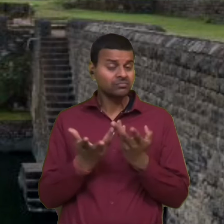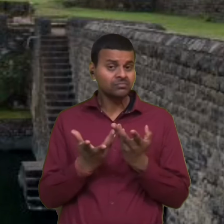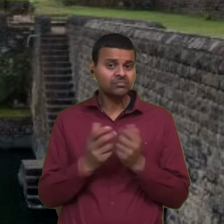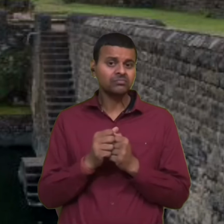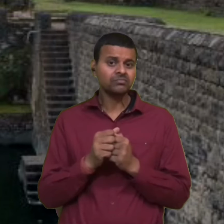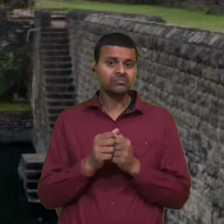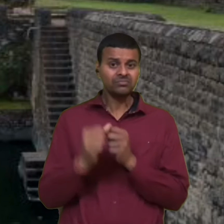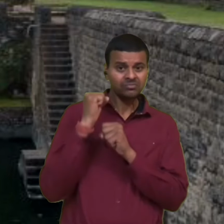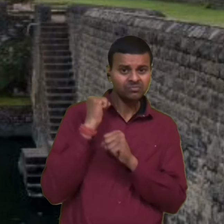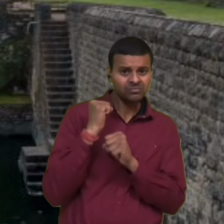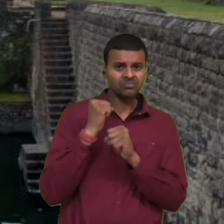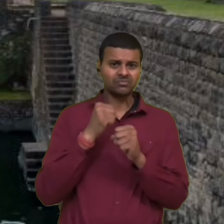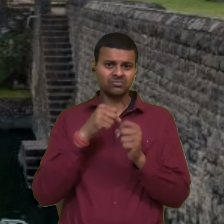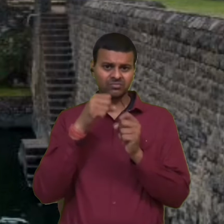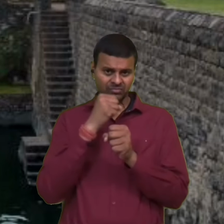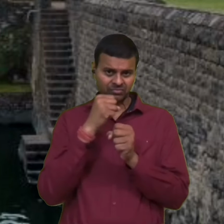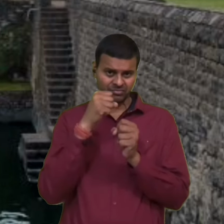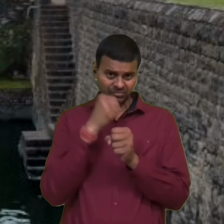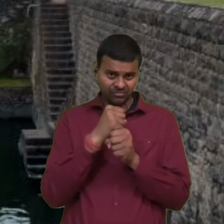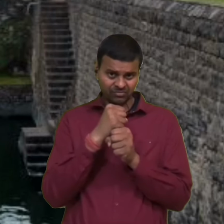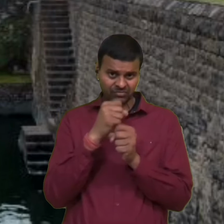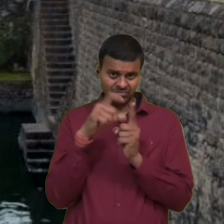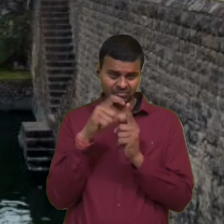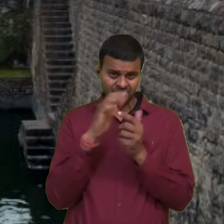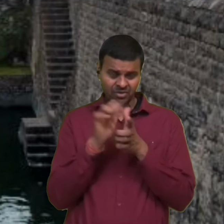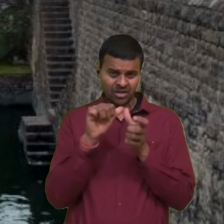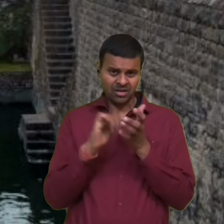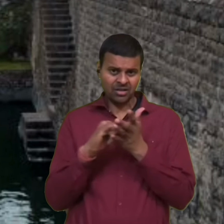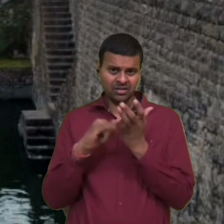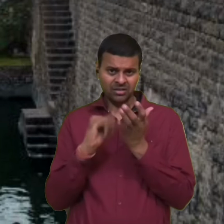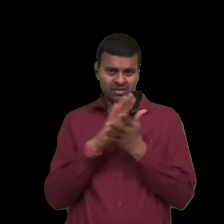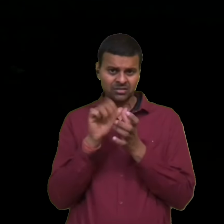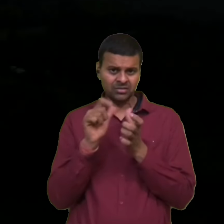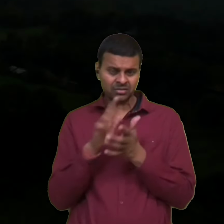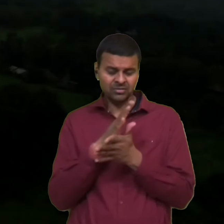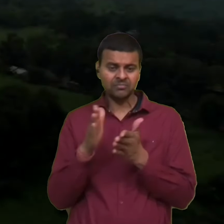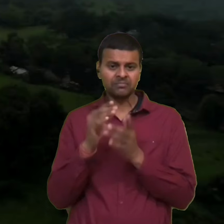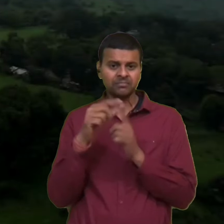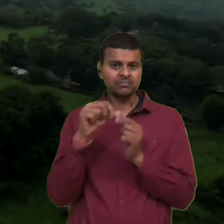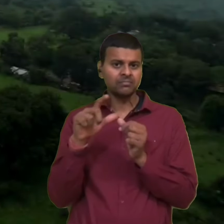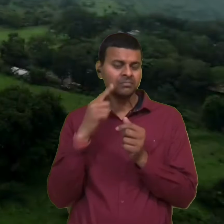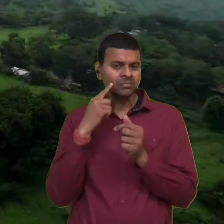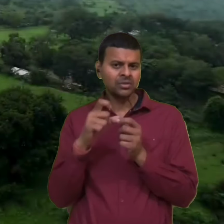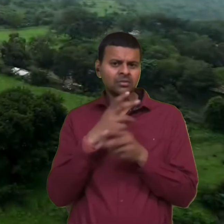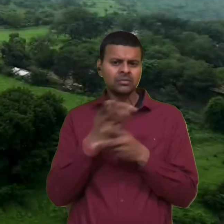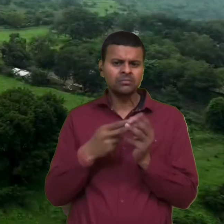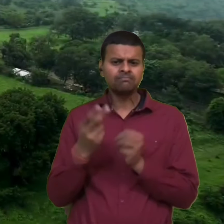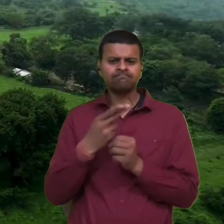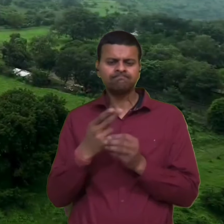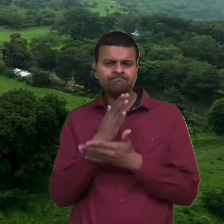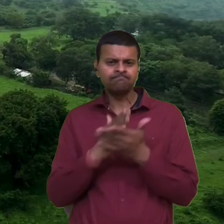Its semicircular entrance still displays remnants of original plasterwork.